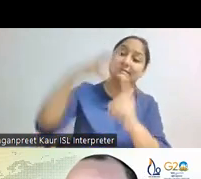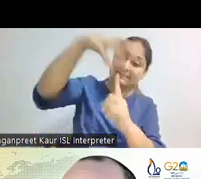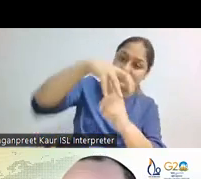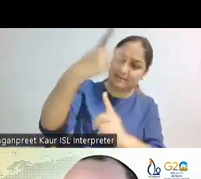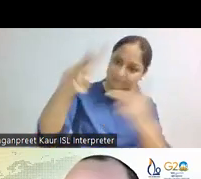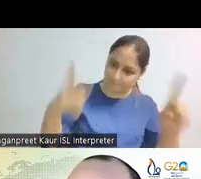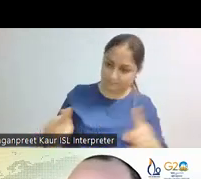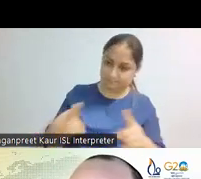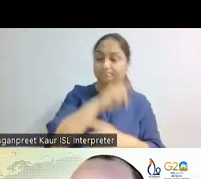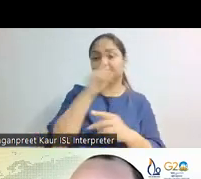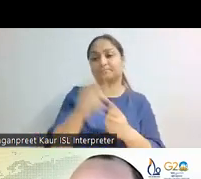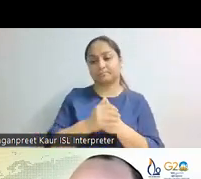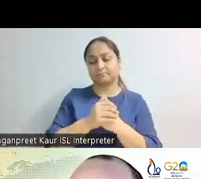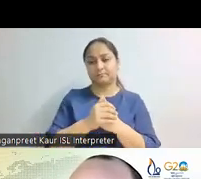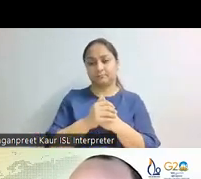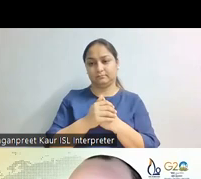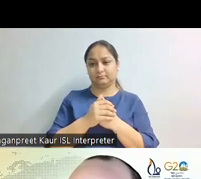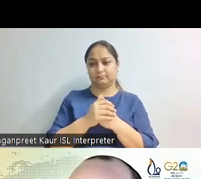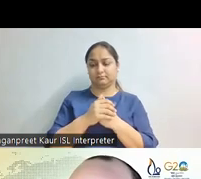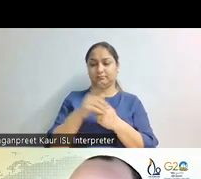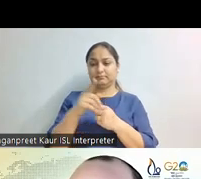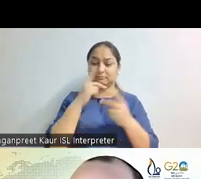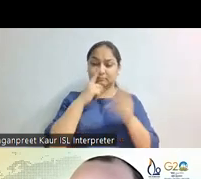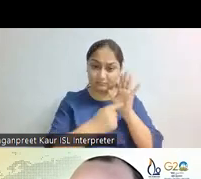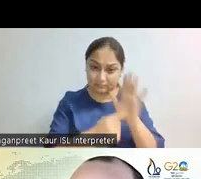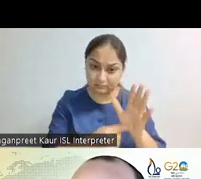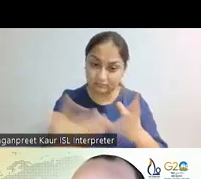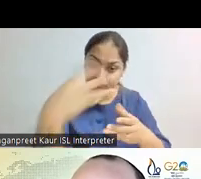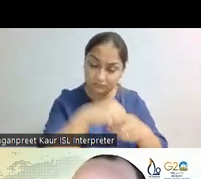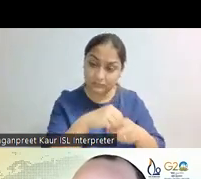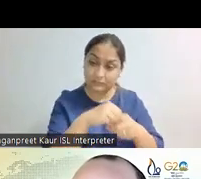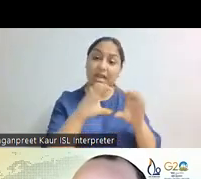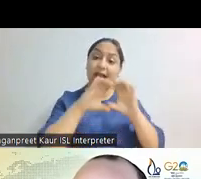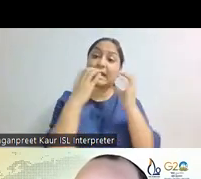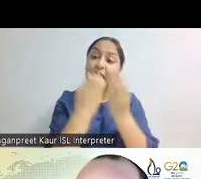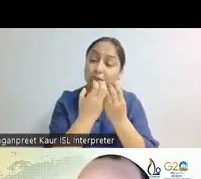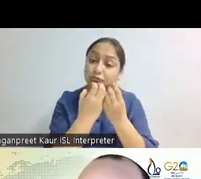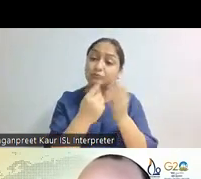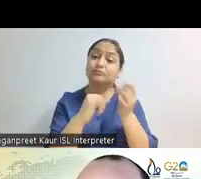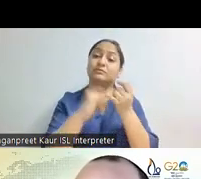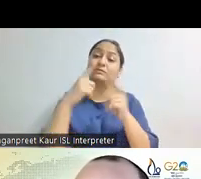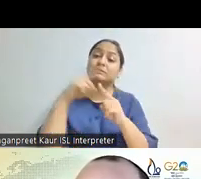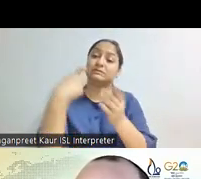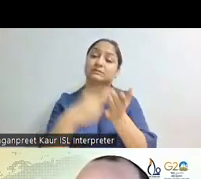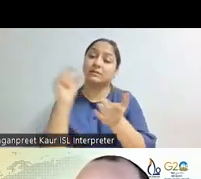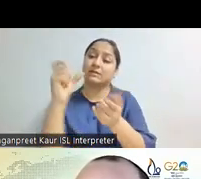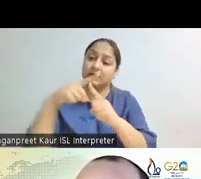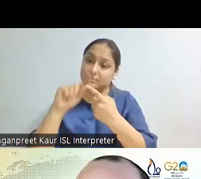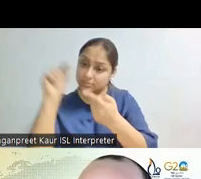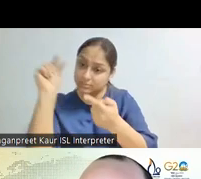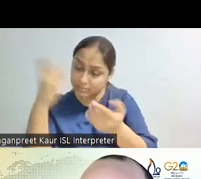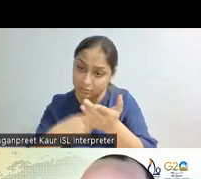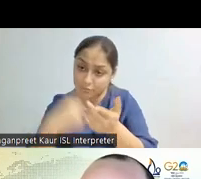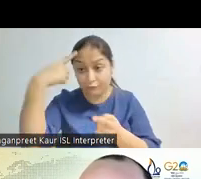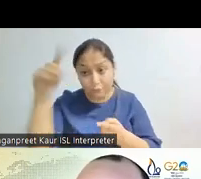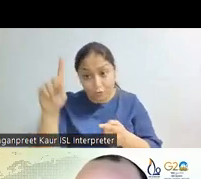Second, under this thematic area, is reflecting on and improving classroom structures to reduce obstacles for students with disabilities and to